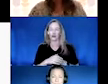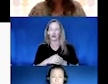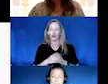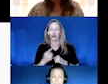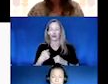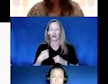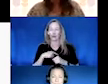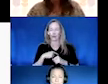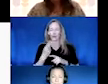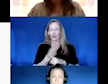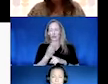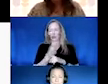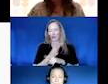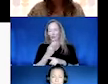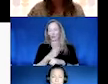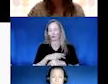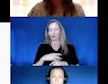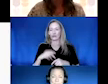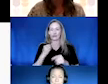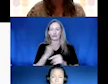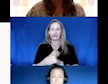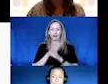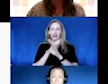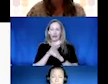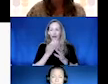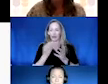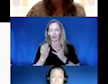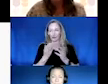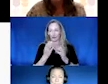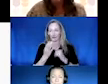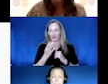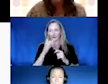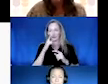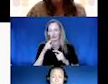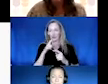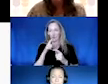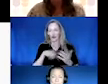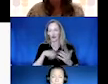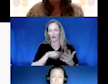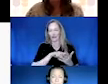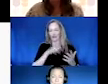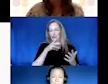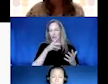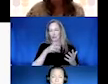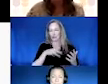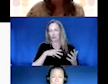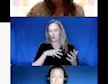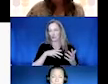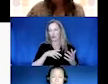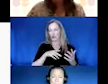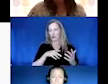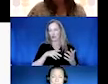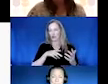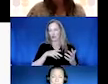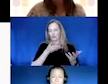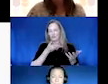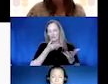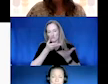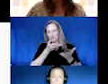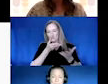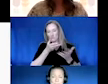services specifically for these women was communicating directly with the TMC provider that we were partnering